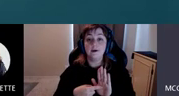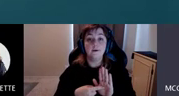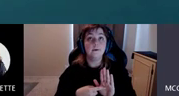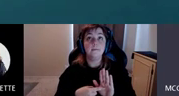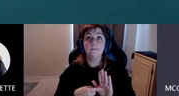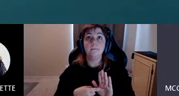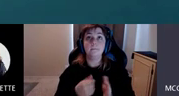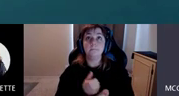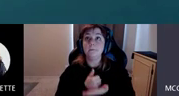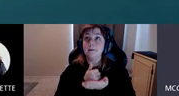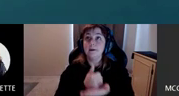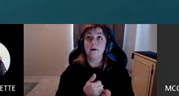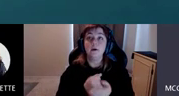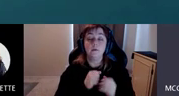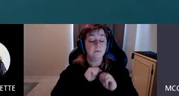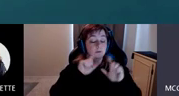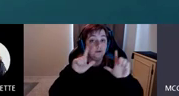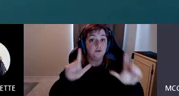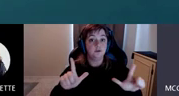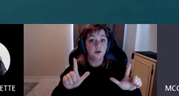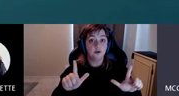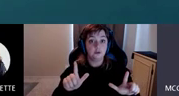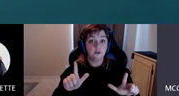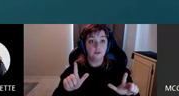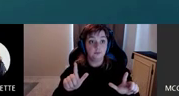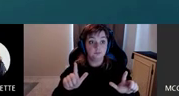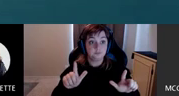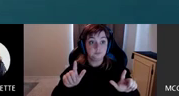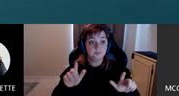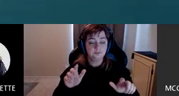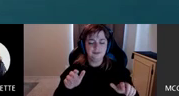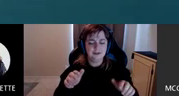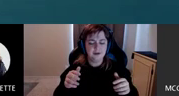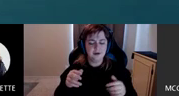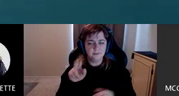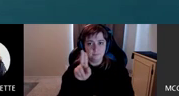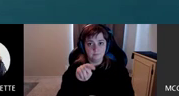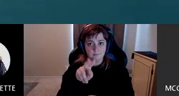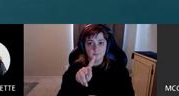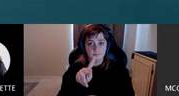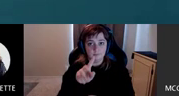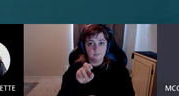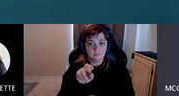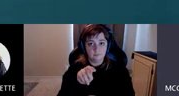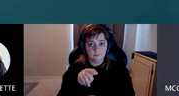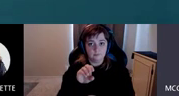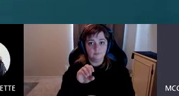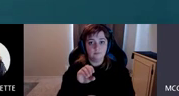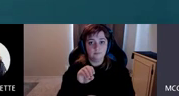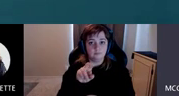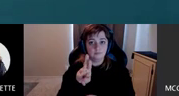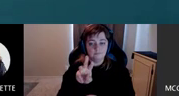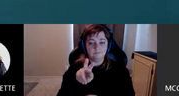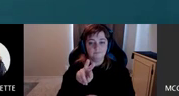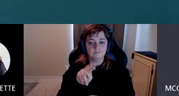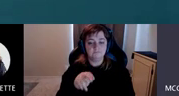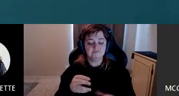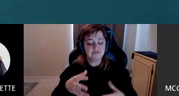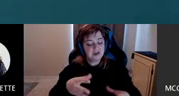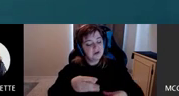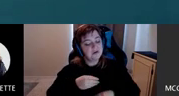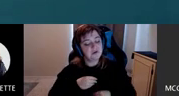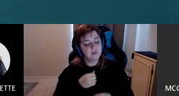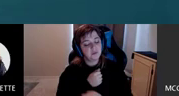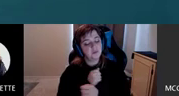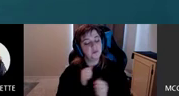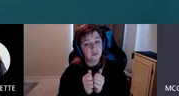you no longer fear it. Exactly. Exactly. And you can embrace it with love. I was, someone